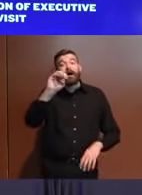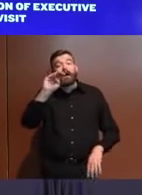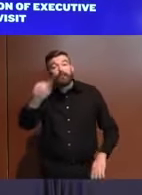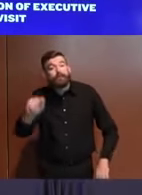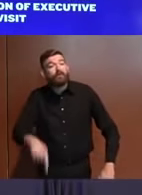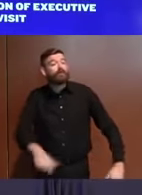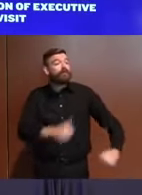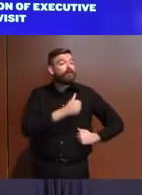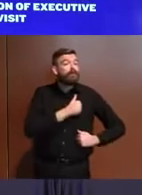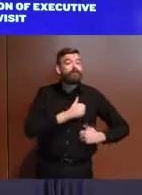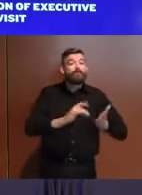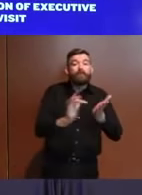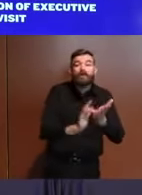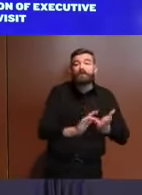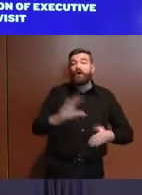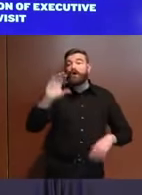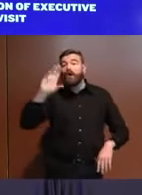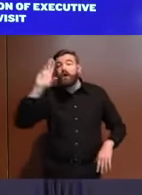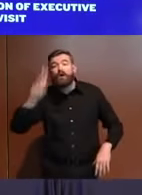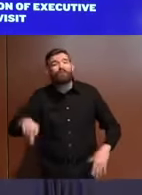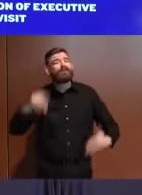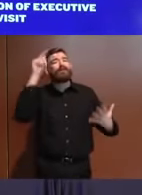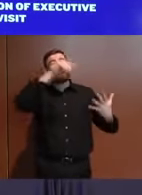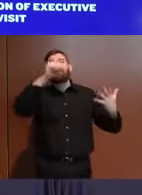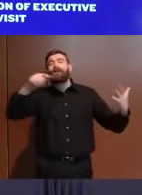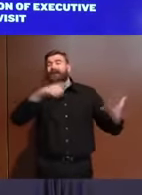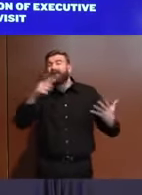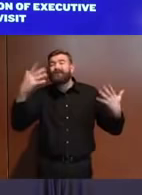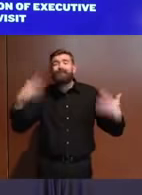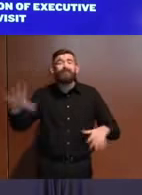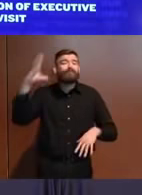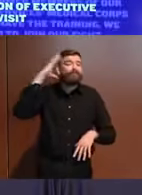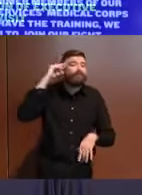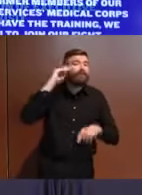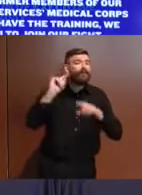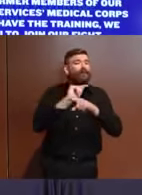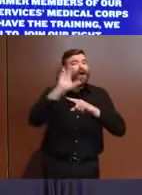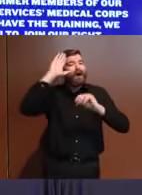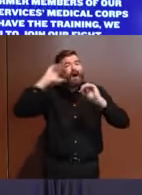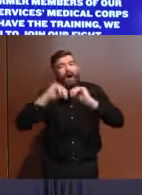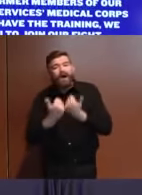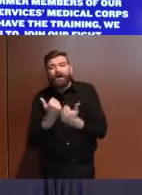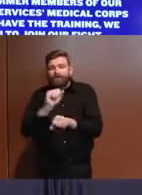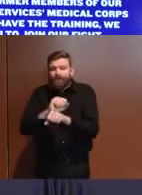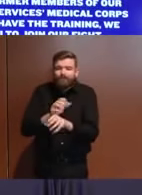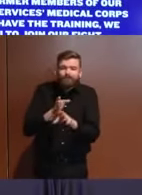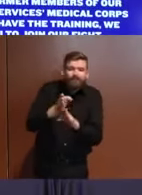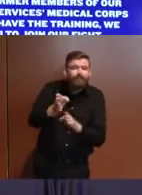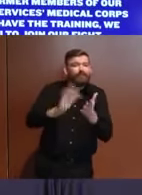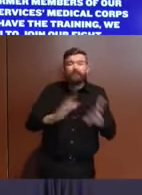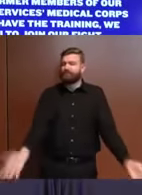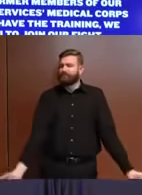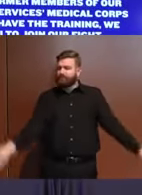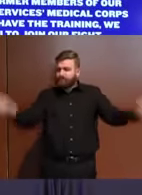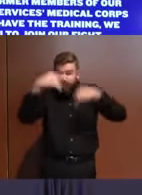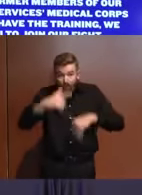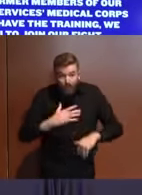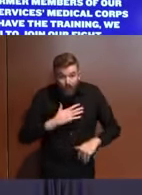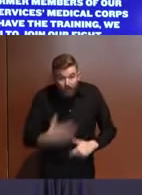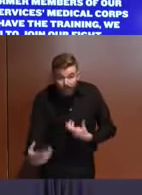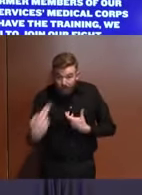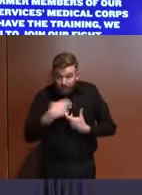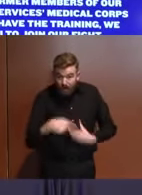any of the above, all of the above. If you have training, we need you. If you're willing to join our fight, please go